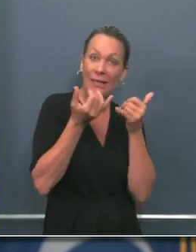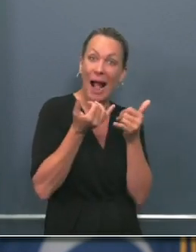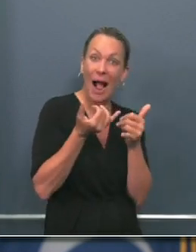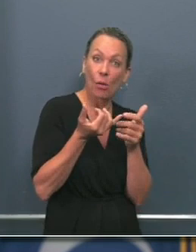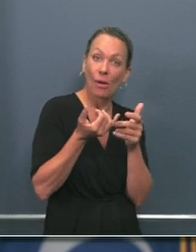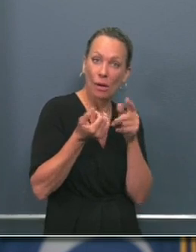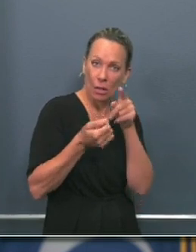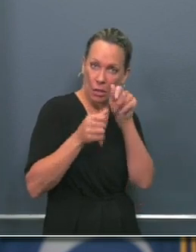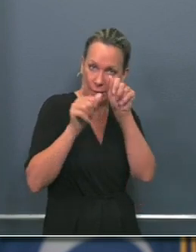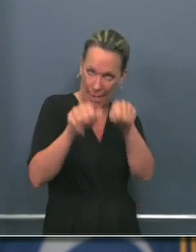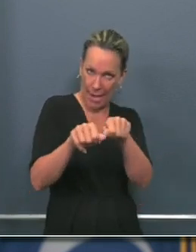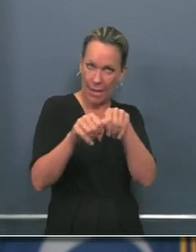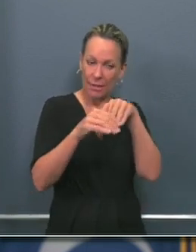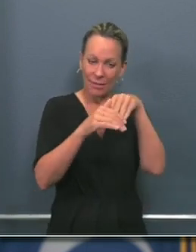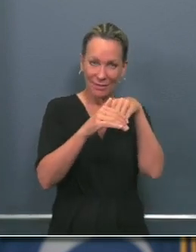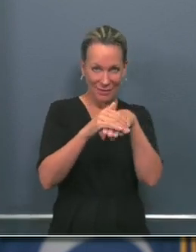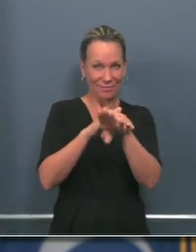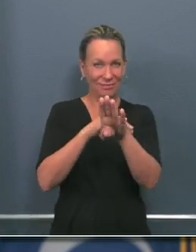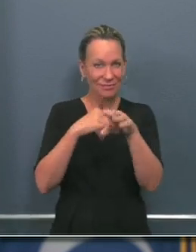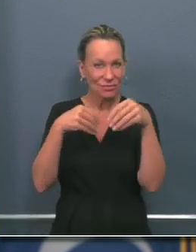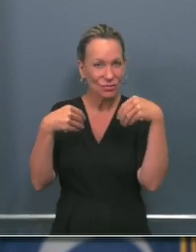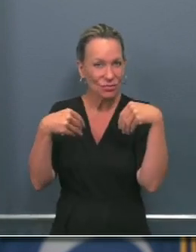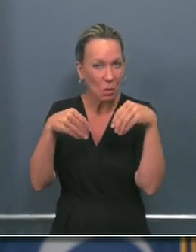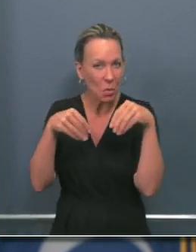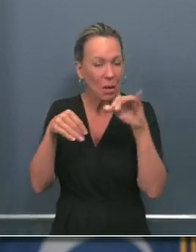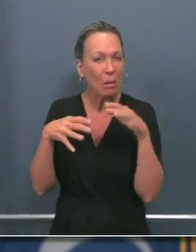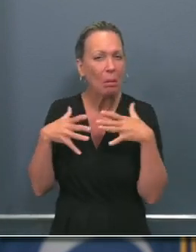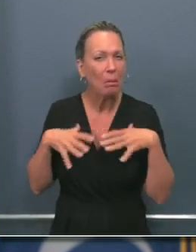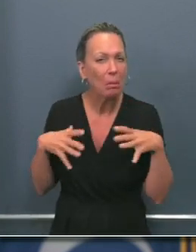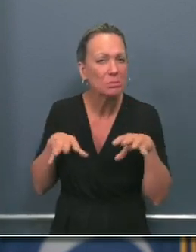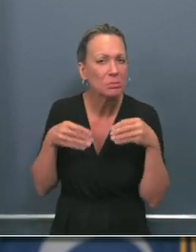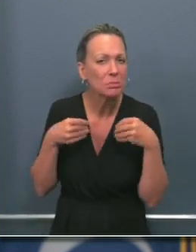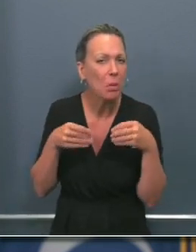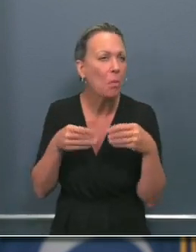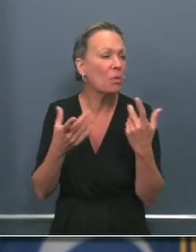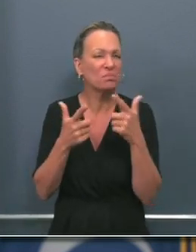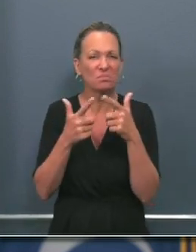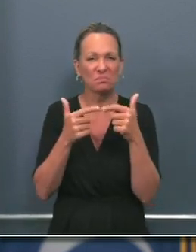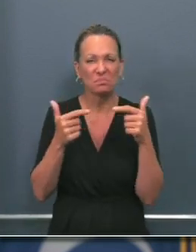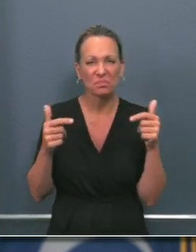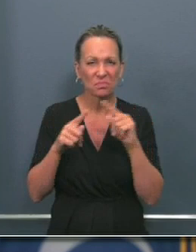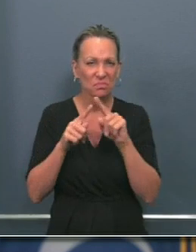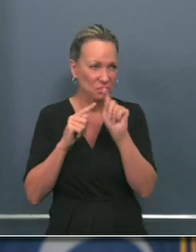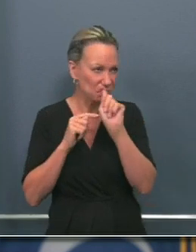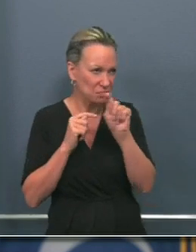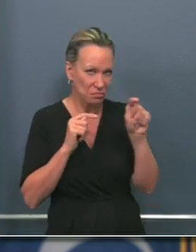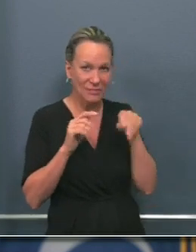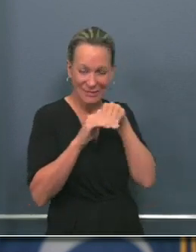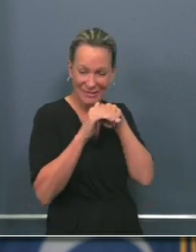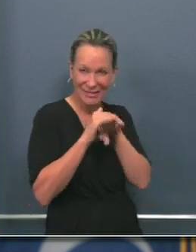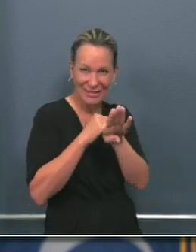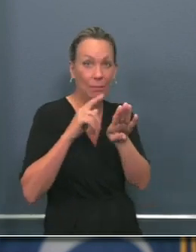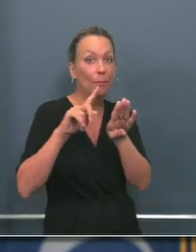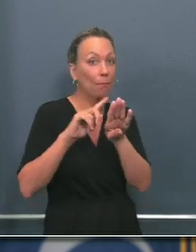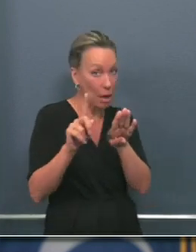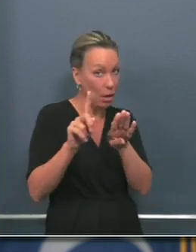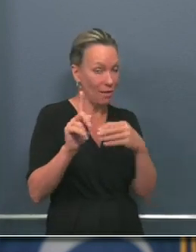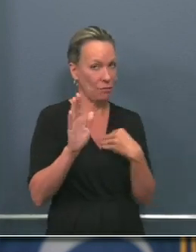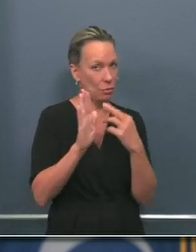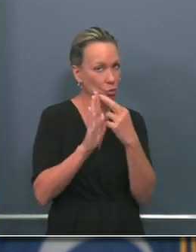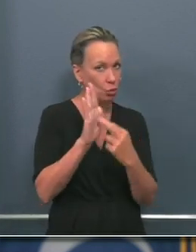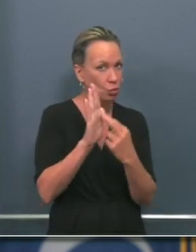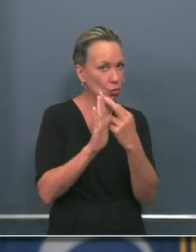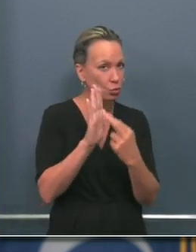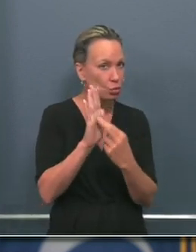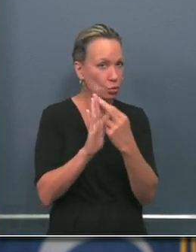orders that were put out over the last few days, and you should expect more of those directives and guidelines to be put out over the course